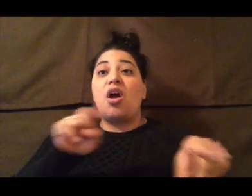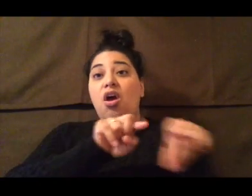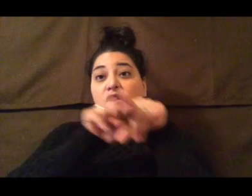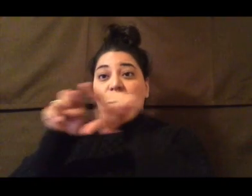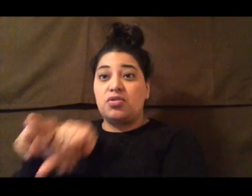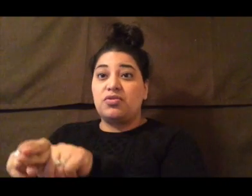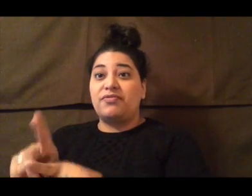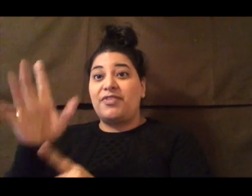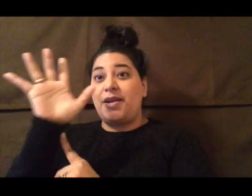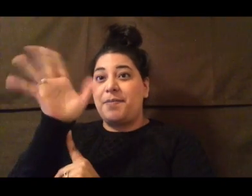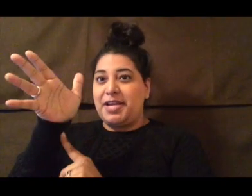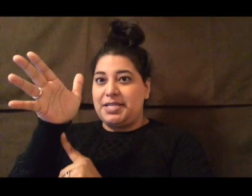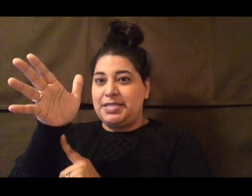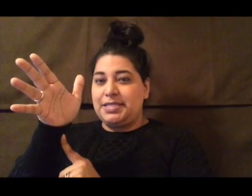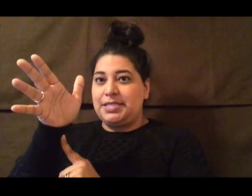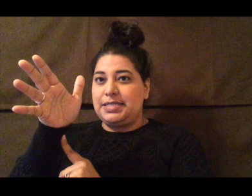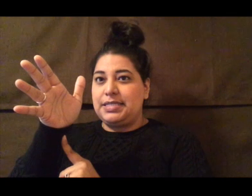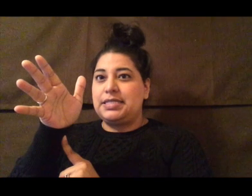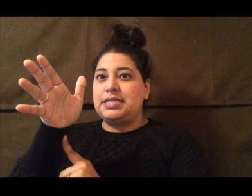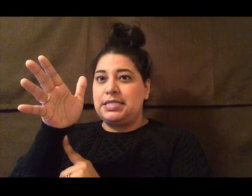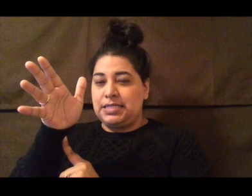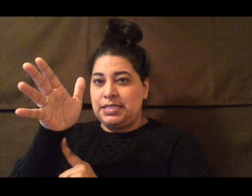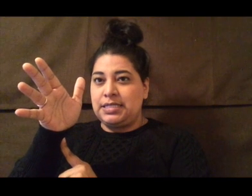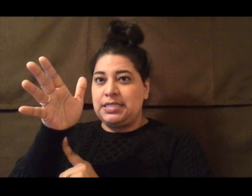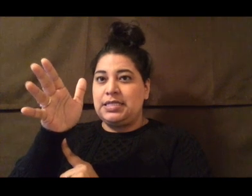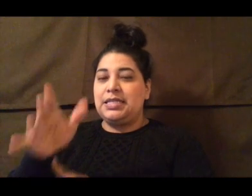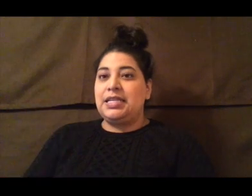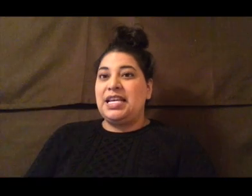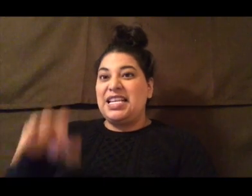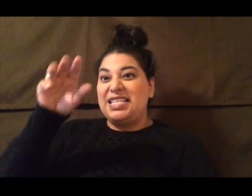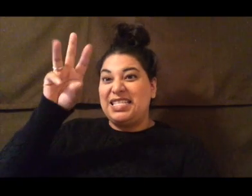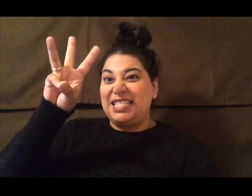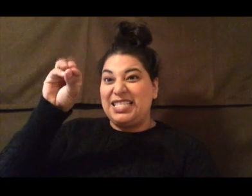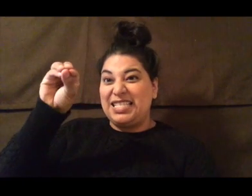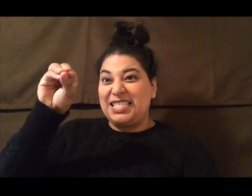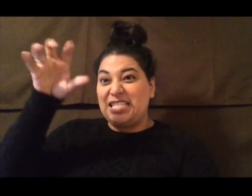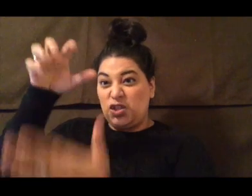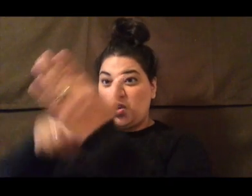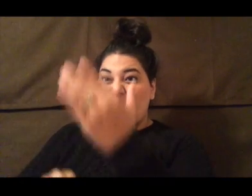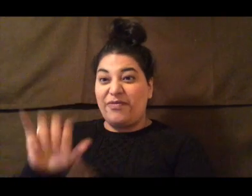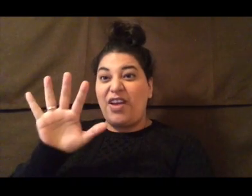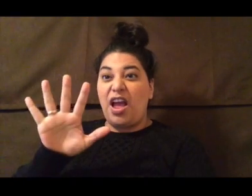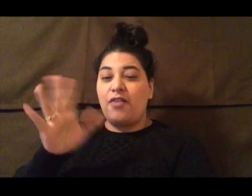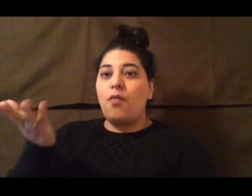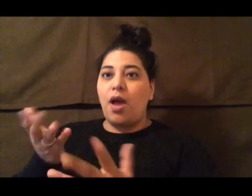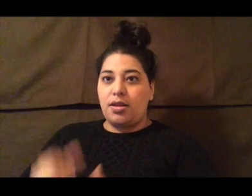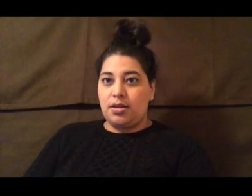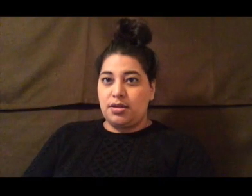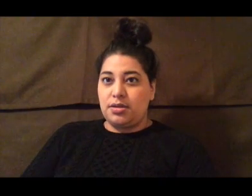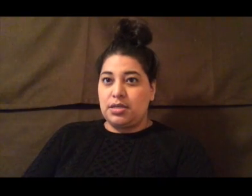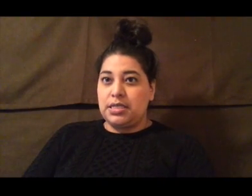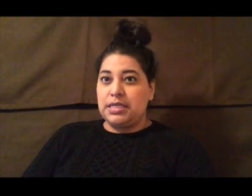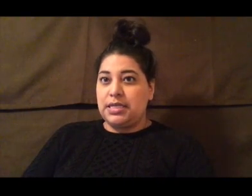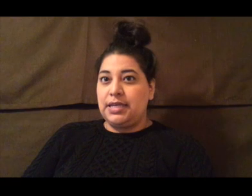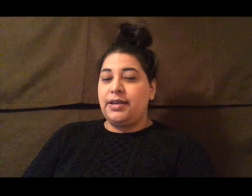be 5 minutes, 60 minus 5, because that 12 o'clock is really